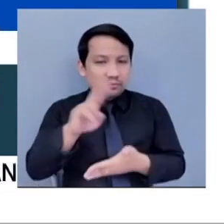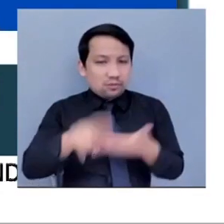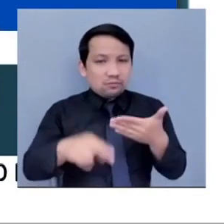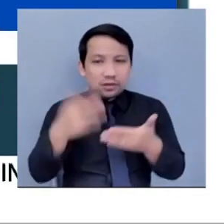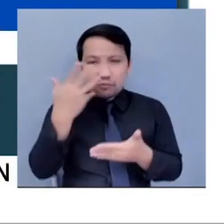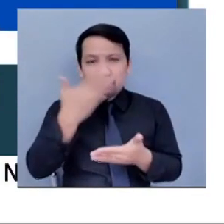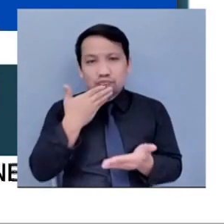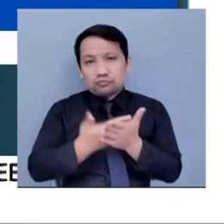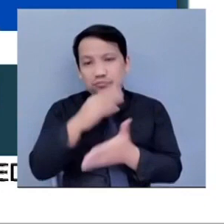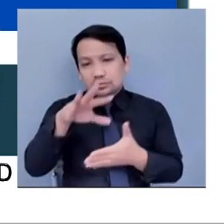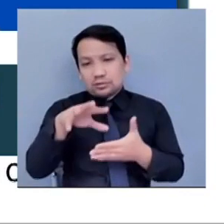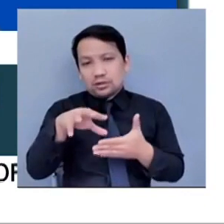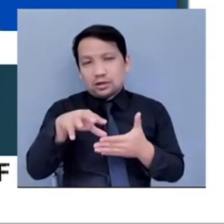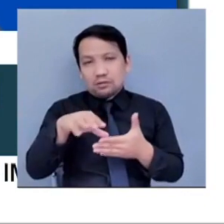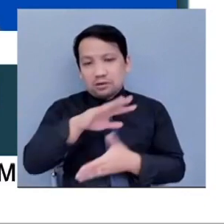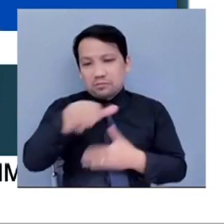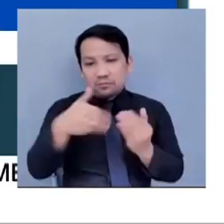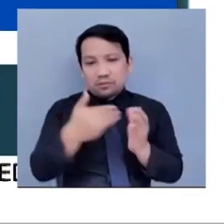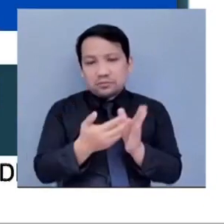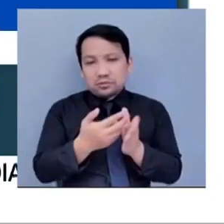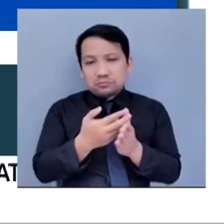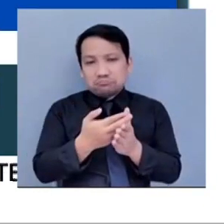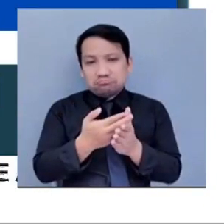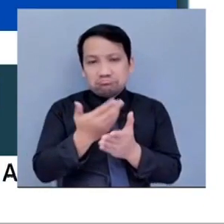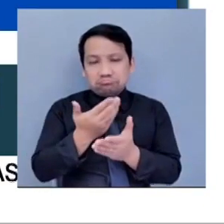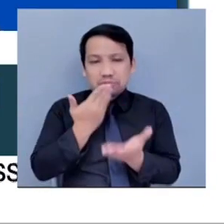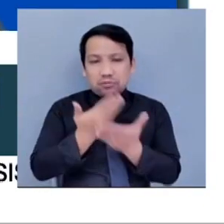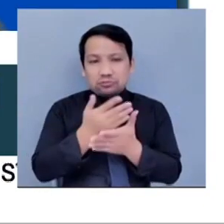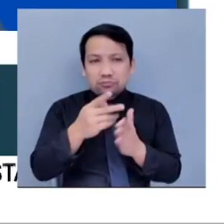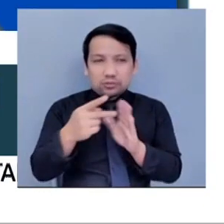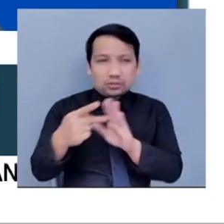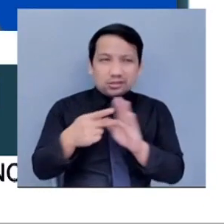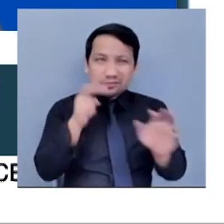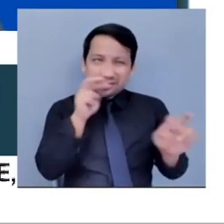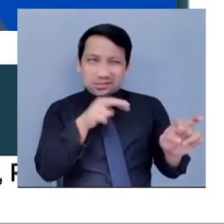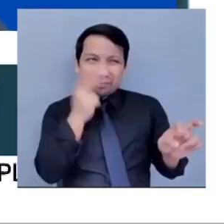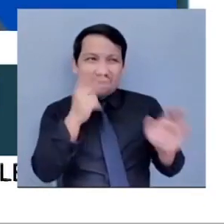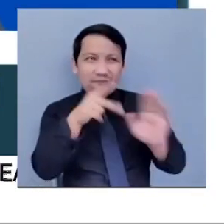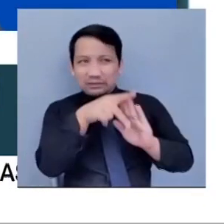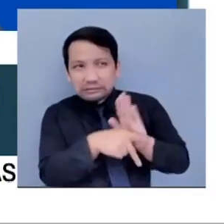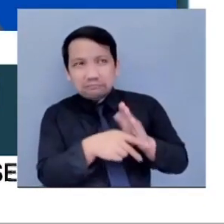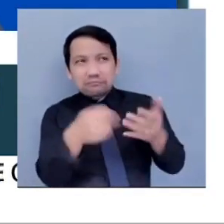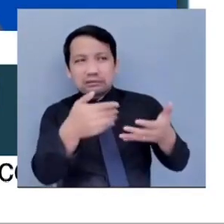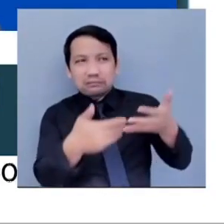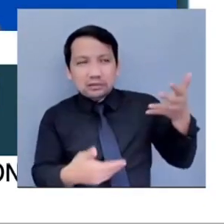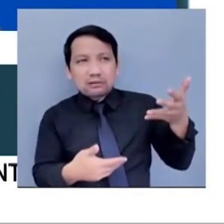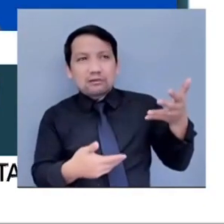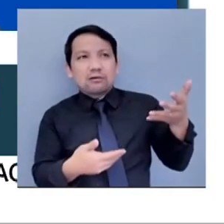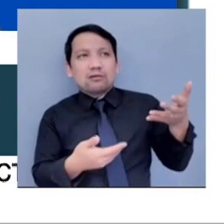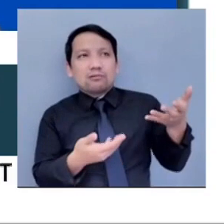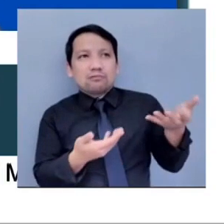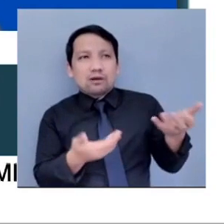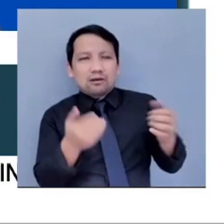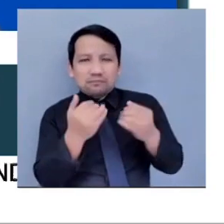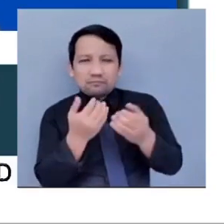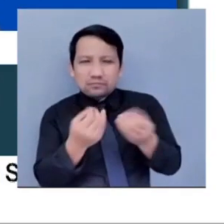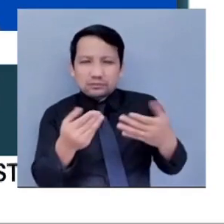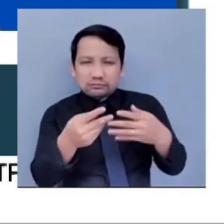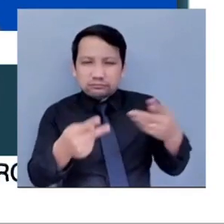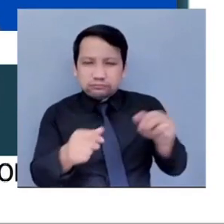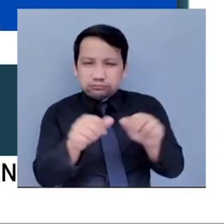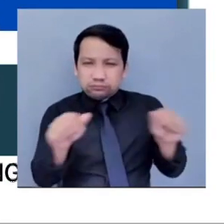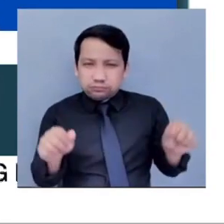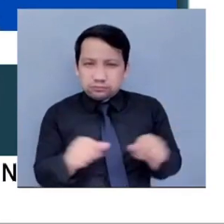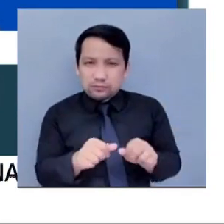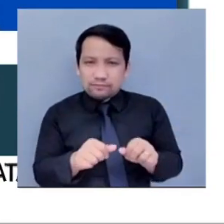like planting seeds. Eventually, from a policy standpoint. As we mentioned, for many areas also, not only the